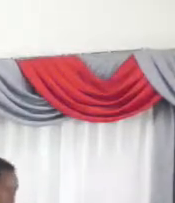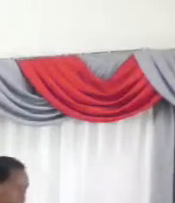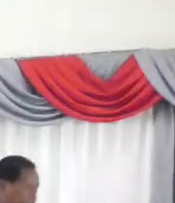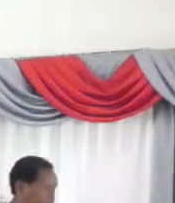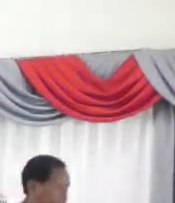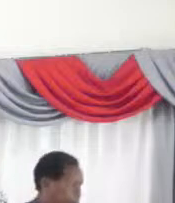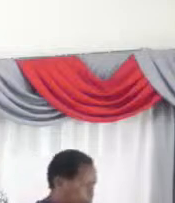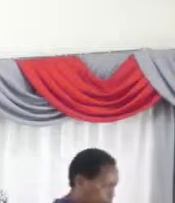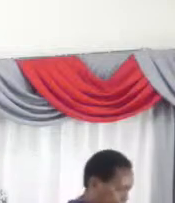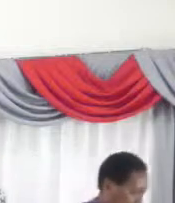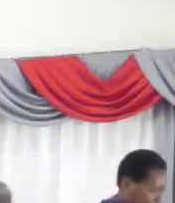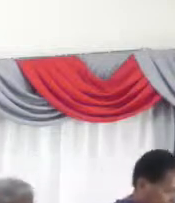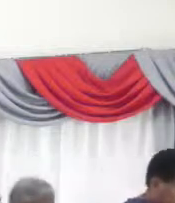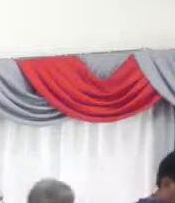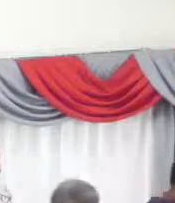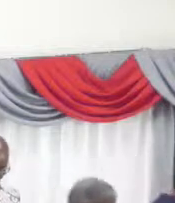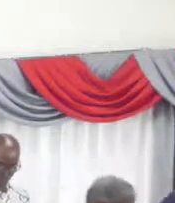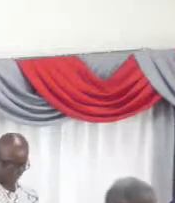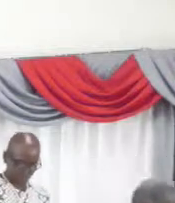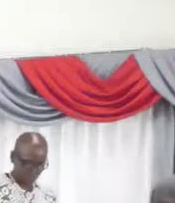special.